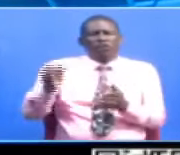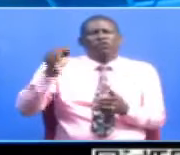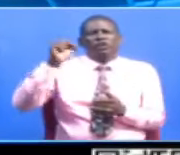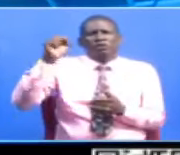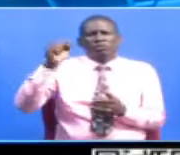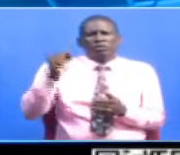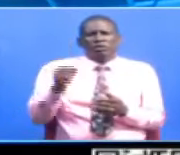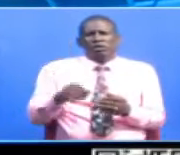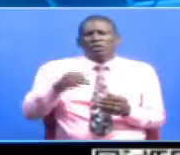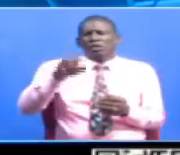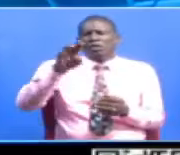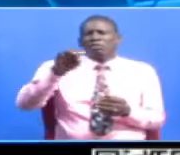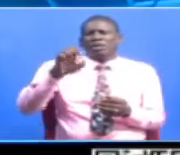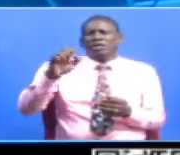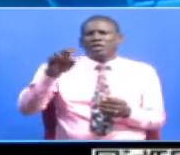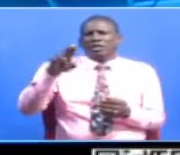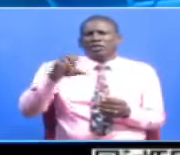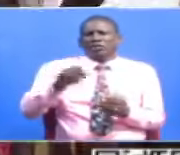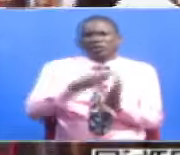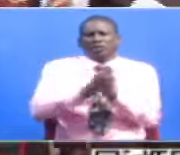Melita Oletenga's reports.